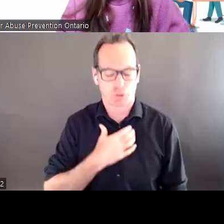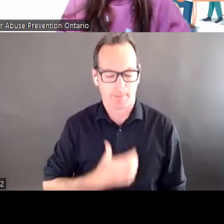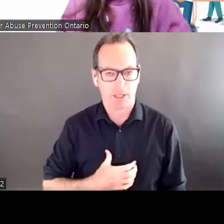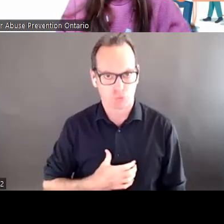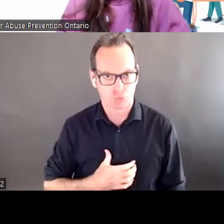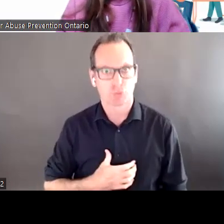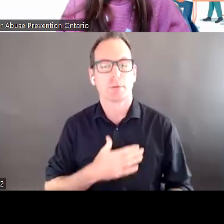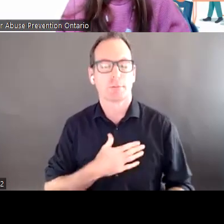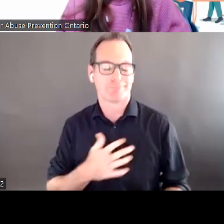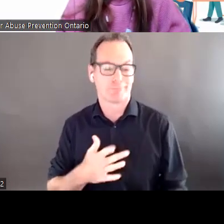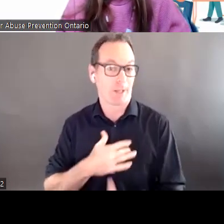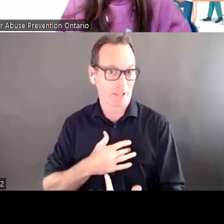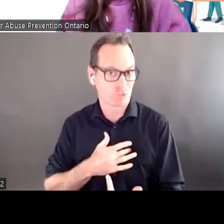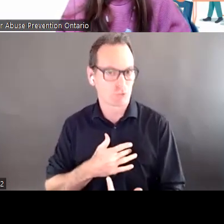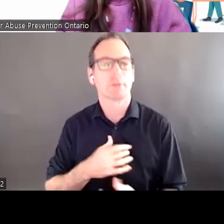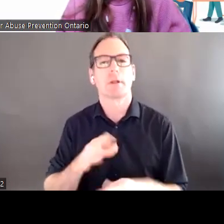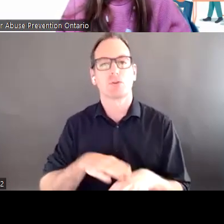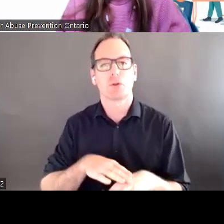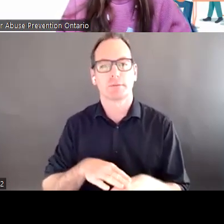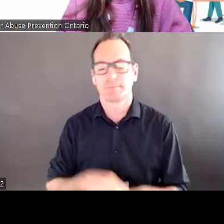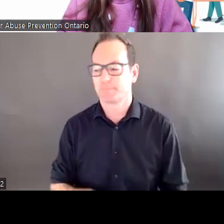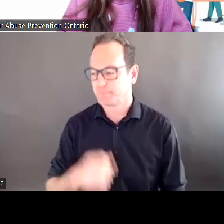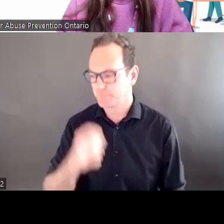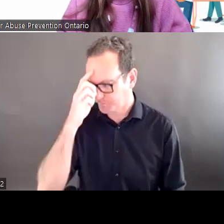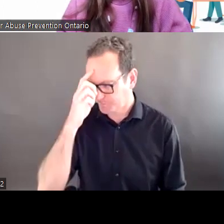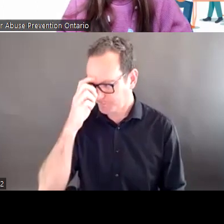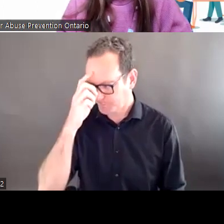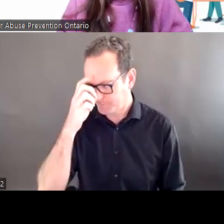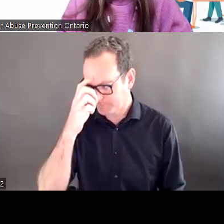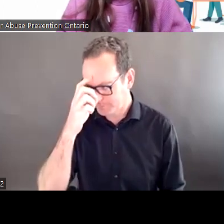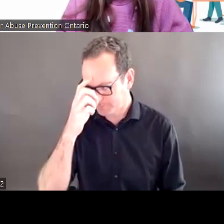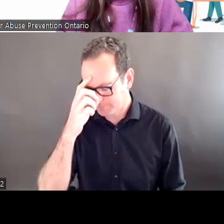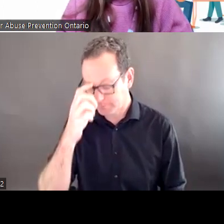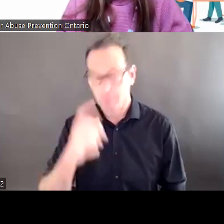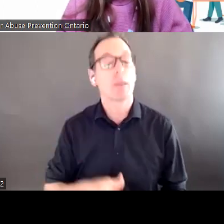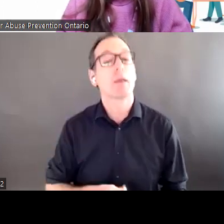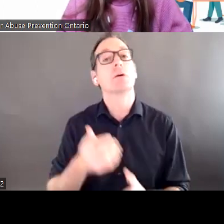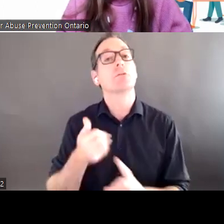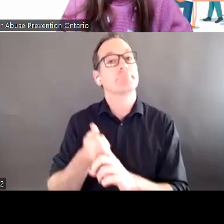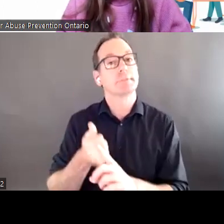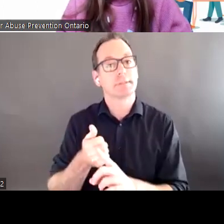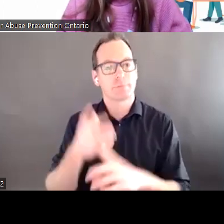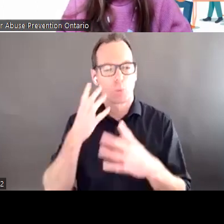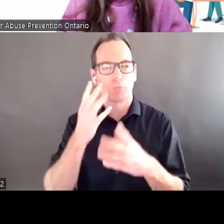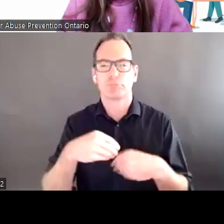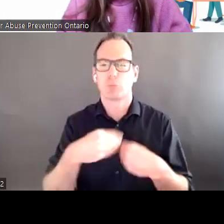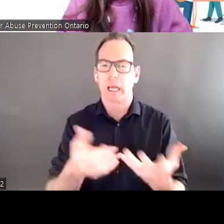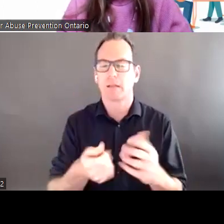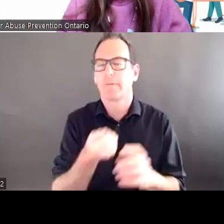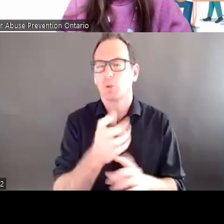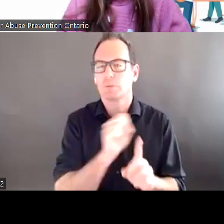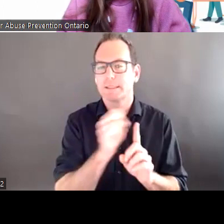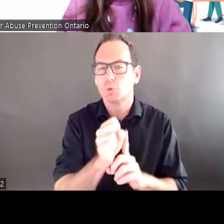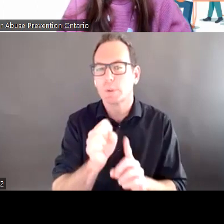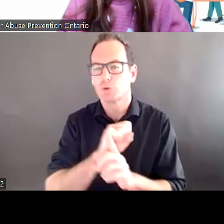us today on some of these dilemmas that we often, I think, encounter when we're dealing with seniors who are at risk or experiencing